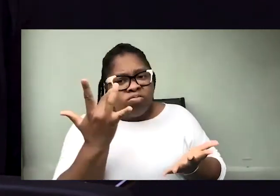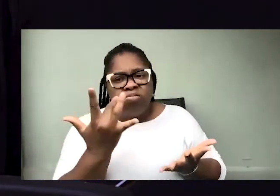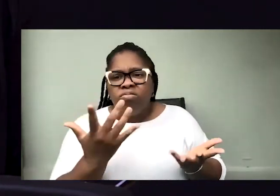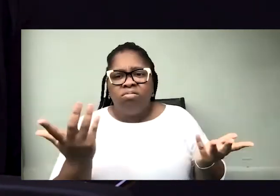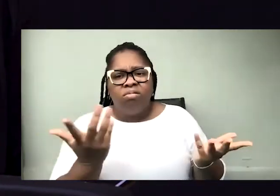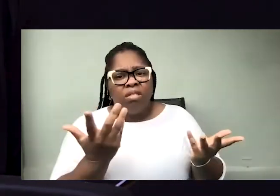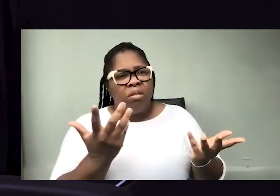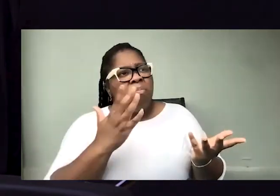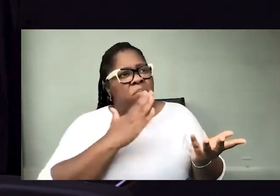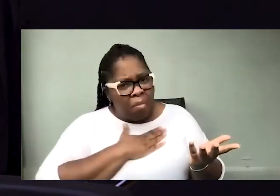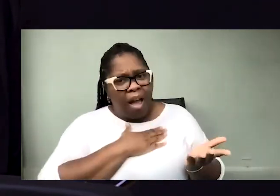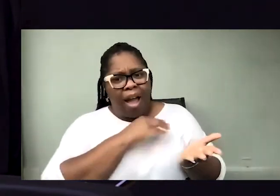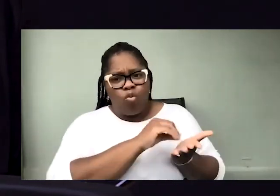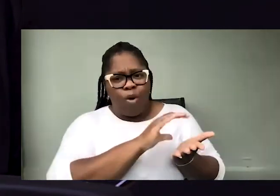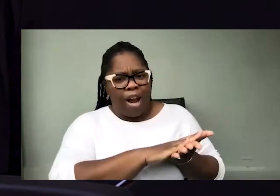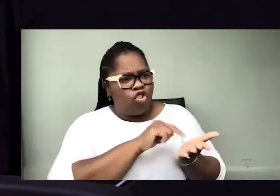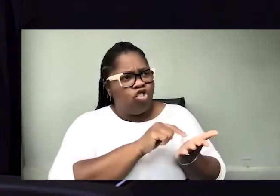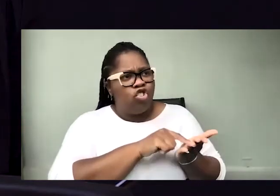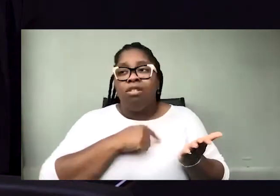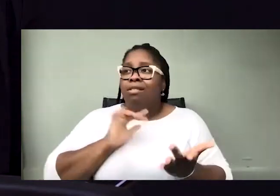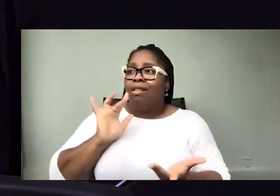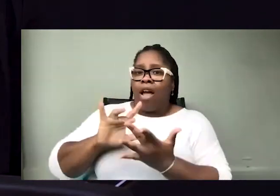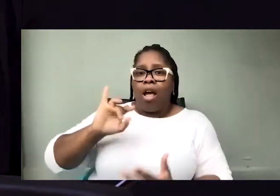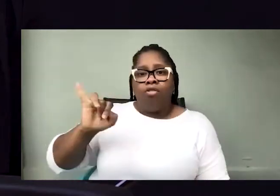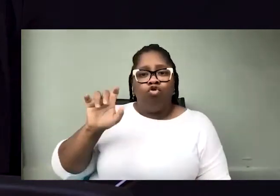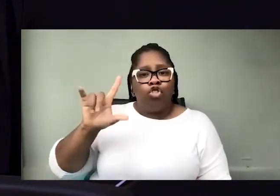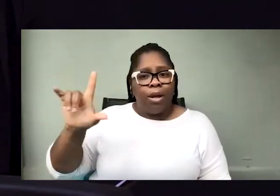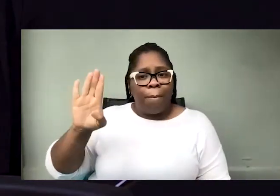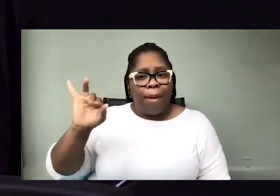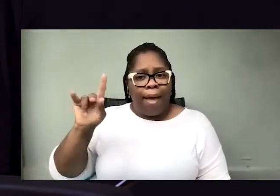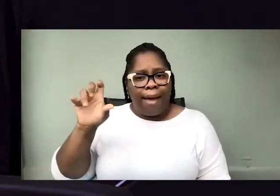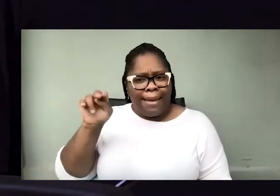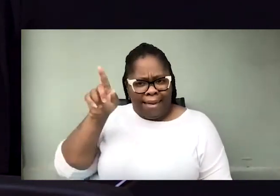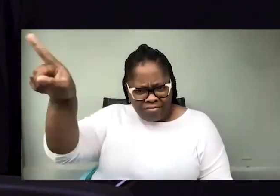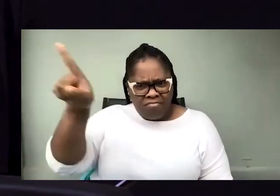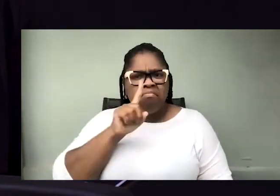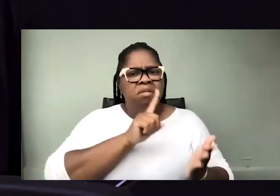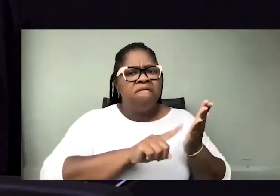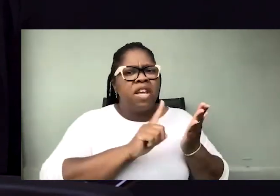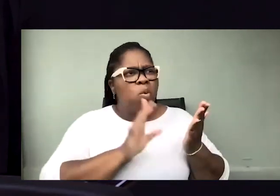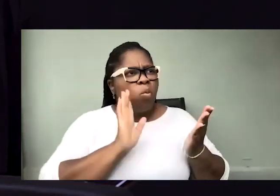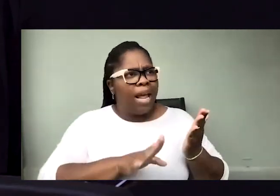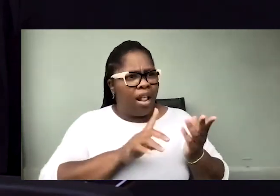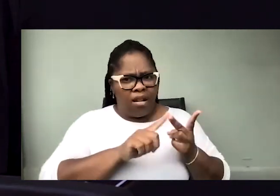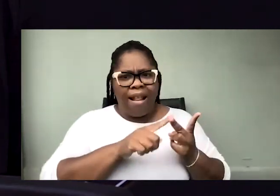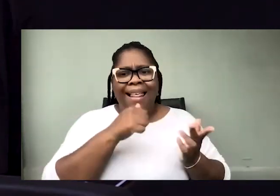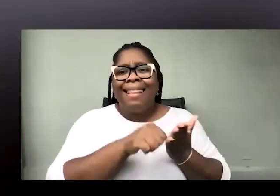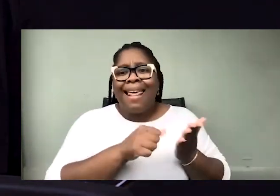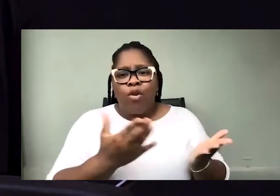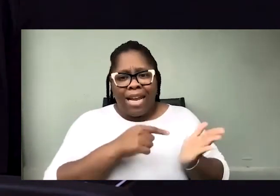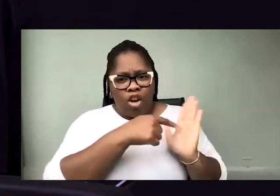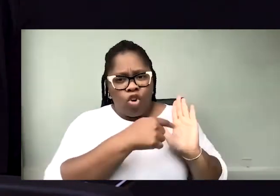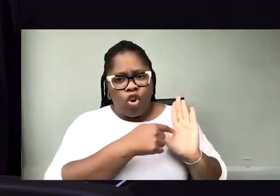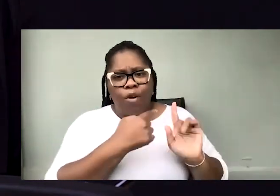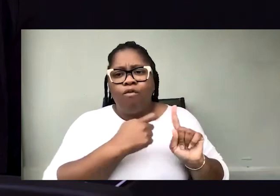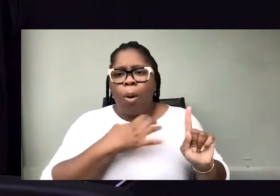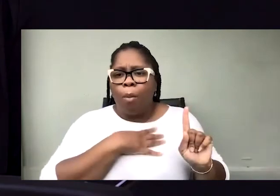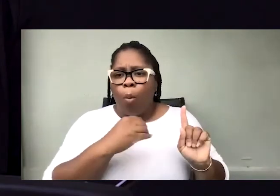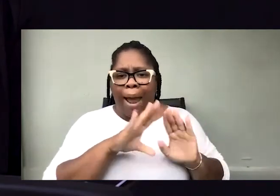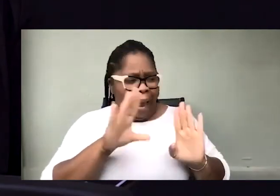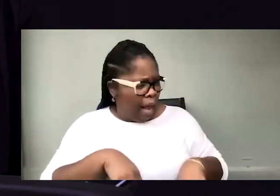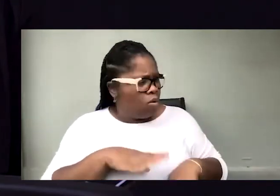my records. I got a hold of Jill Biden. She's investigating. I got a letter here from the White House. It's going